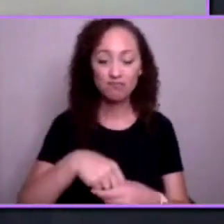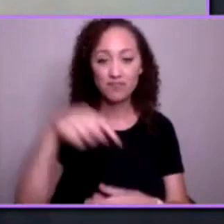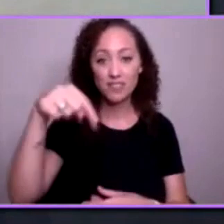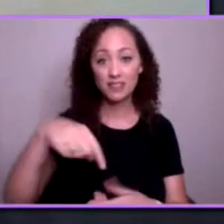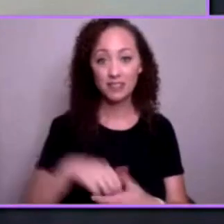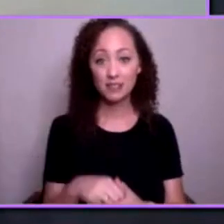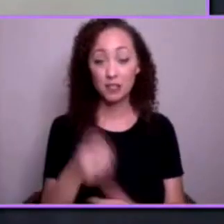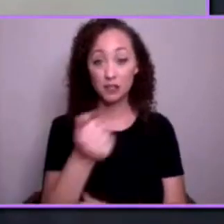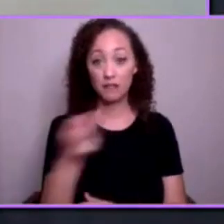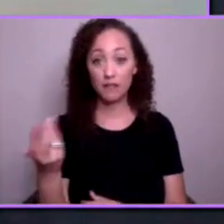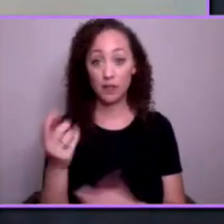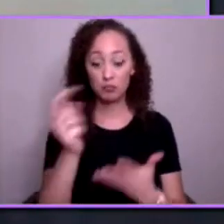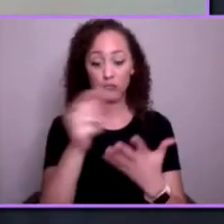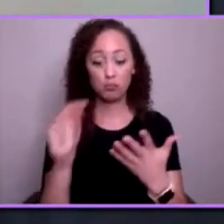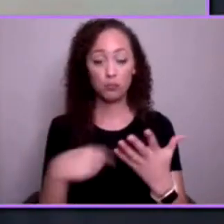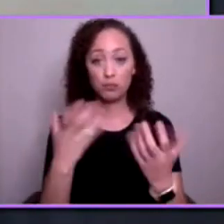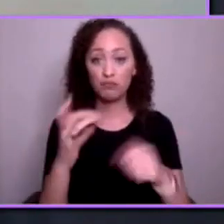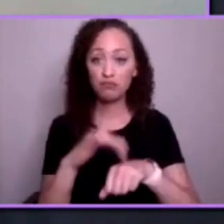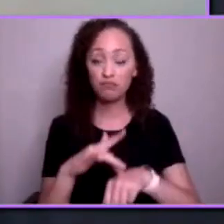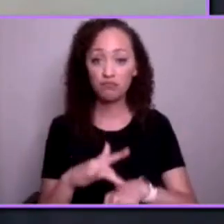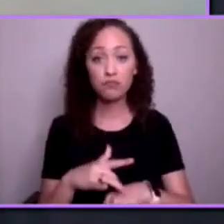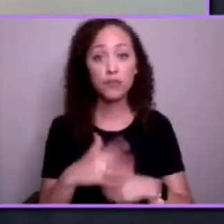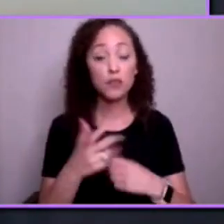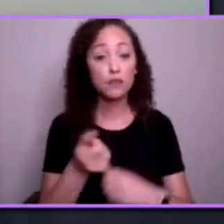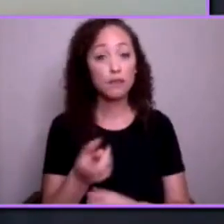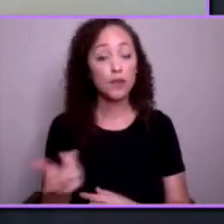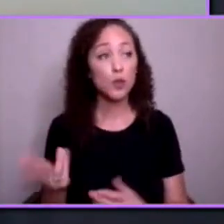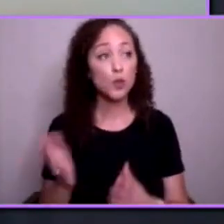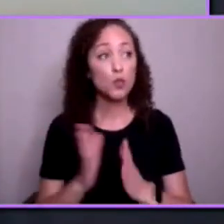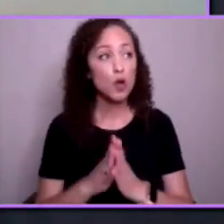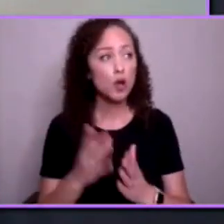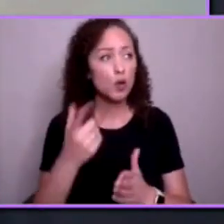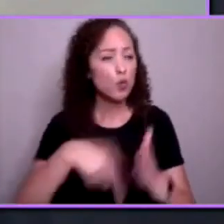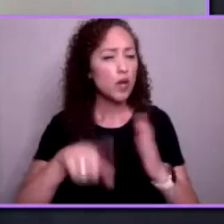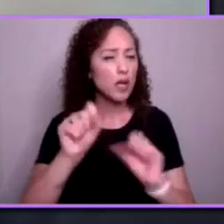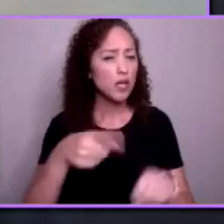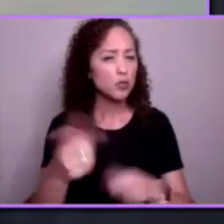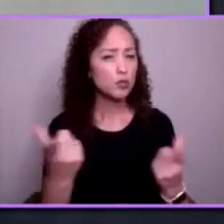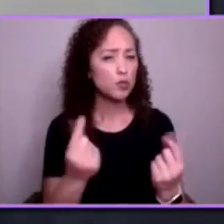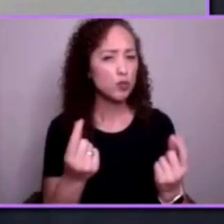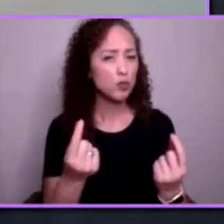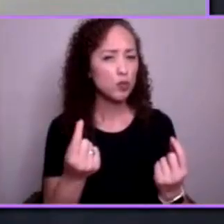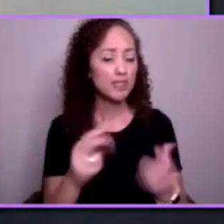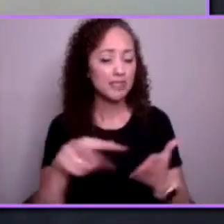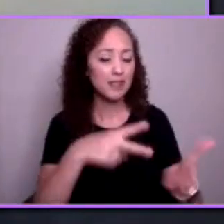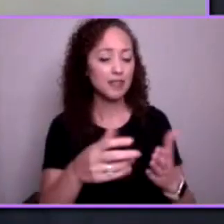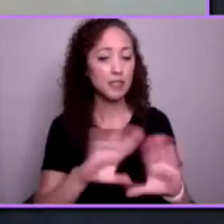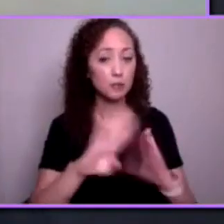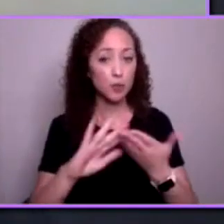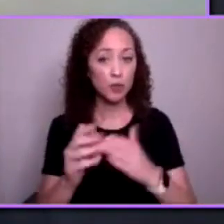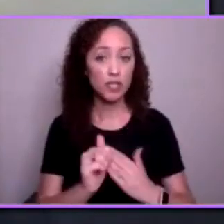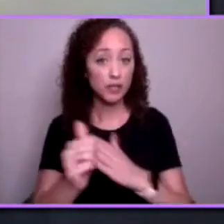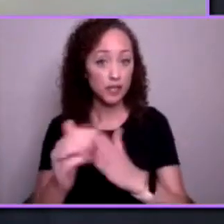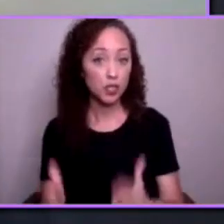is around, what can you do as a dance community leader, as a scene leader, as a promoter, as a